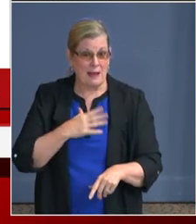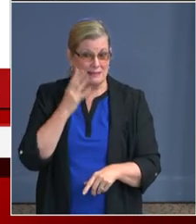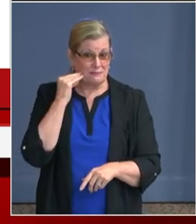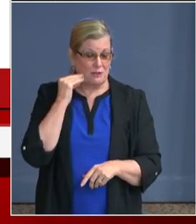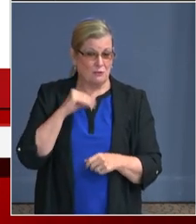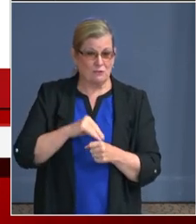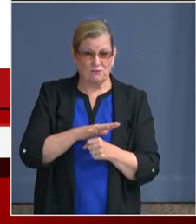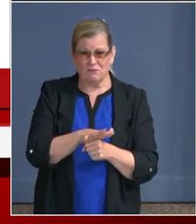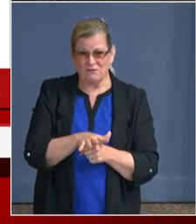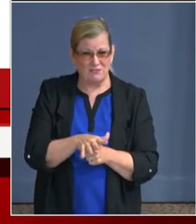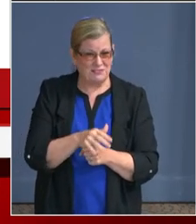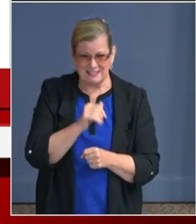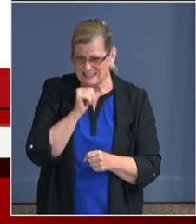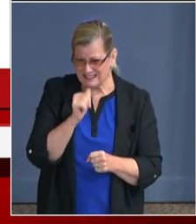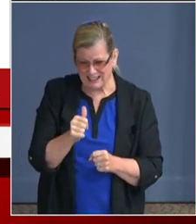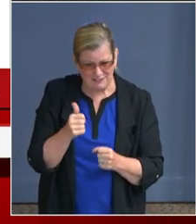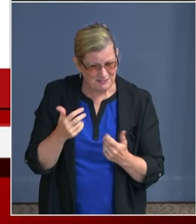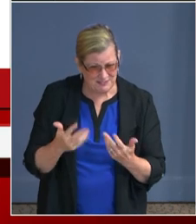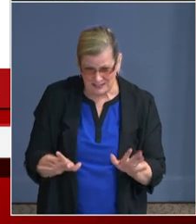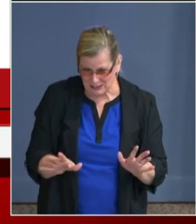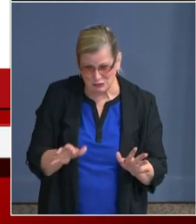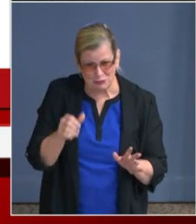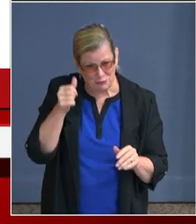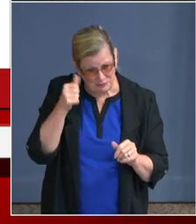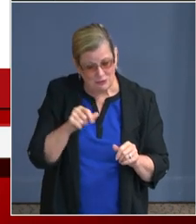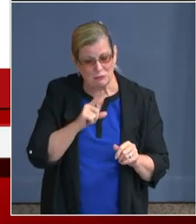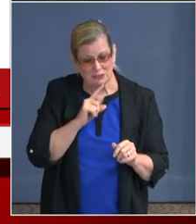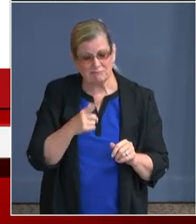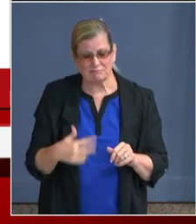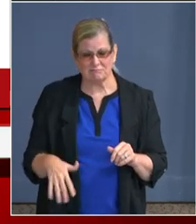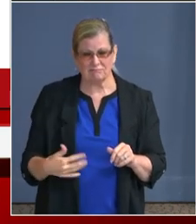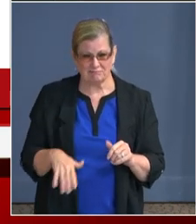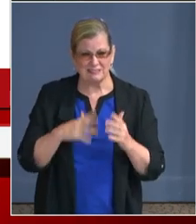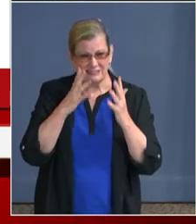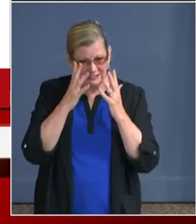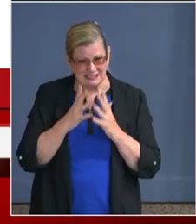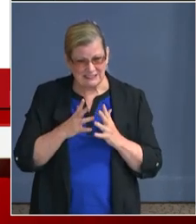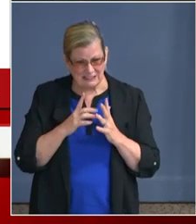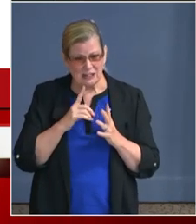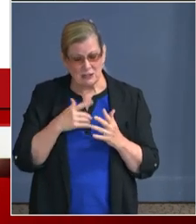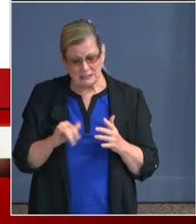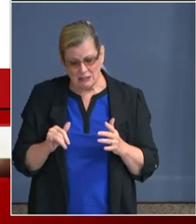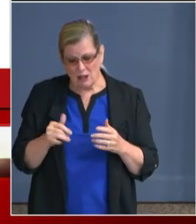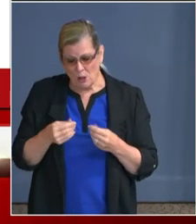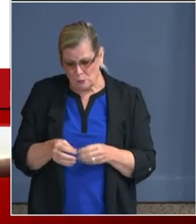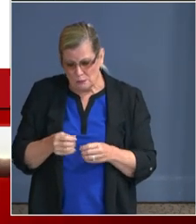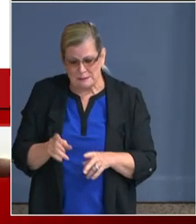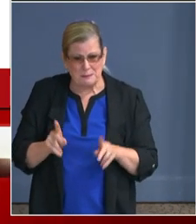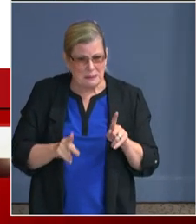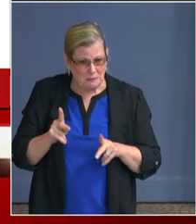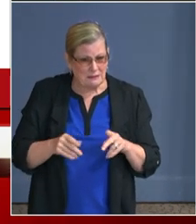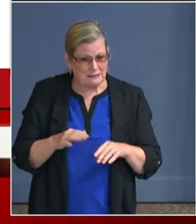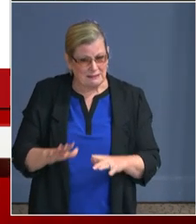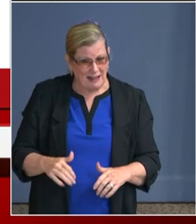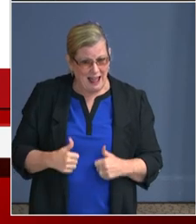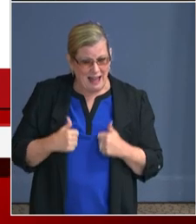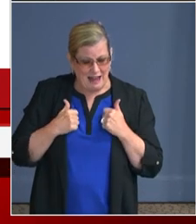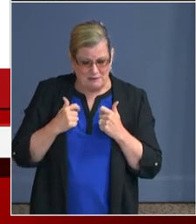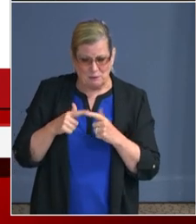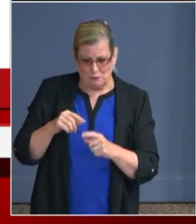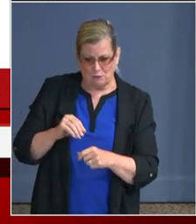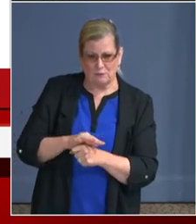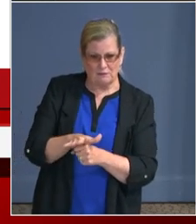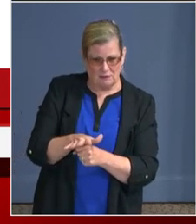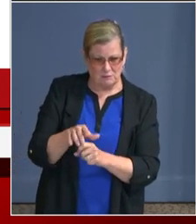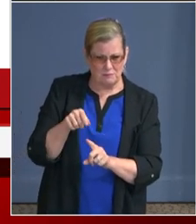over. Tragically, we're also still losing residents, and I'm